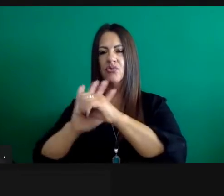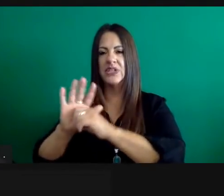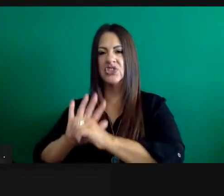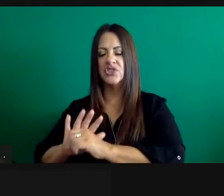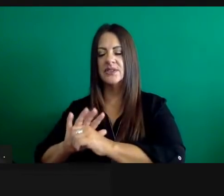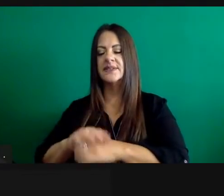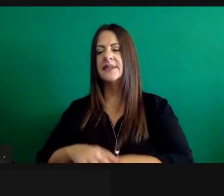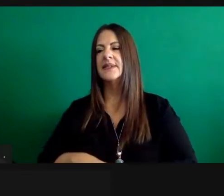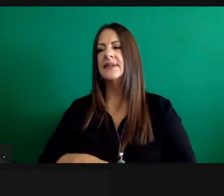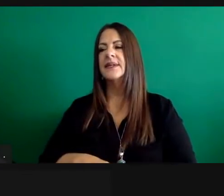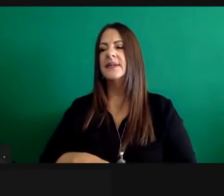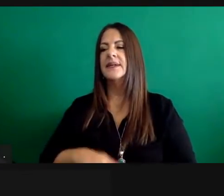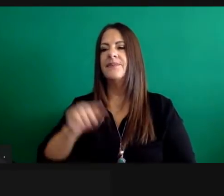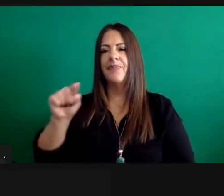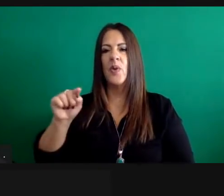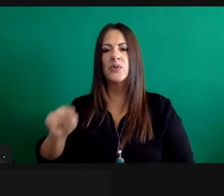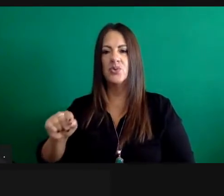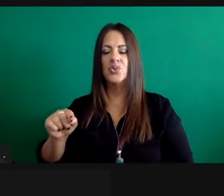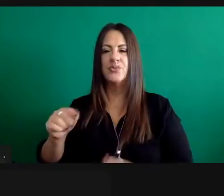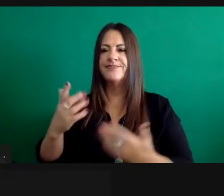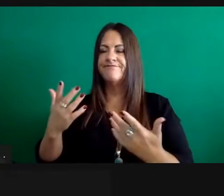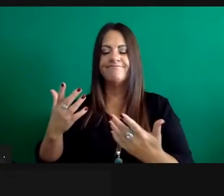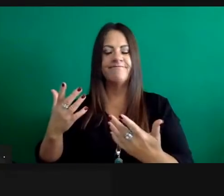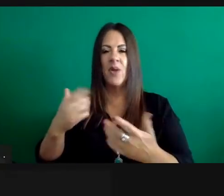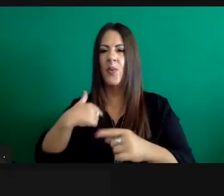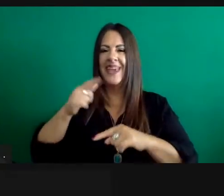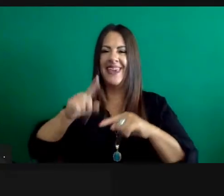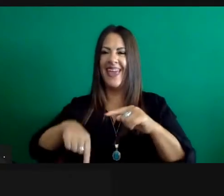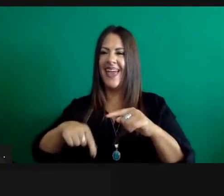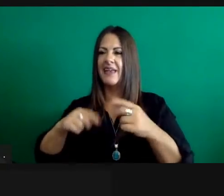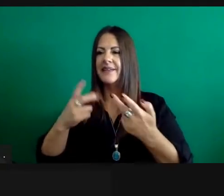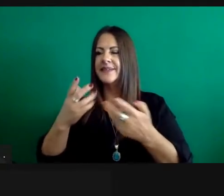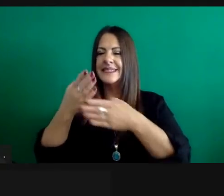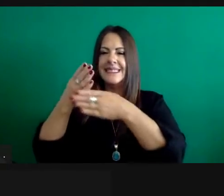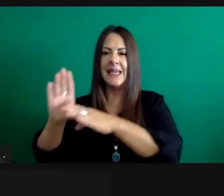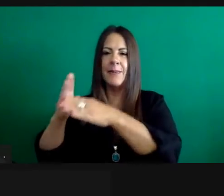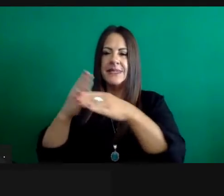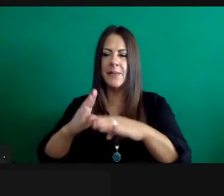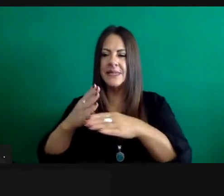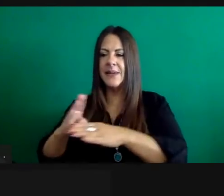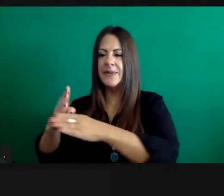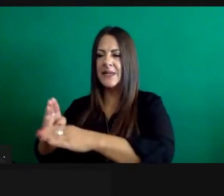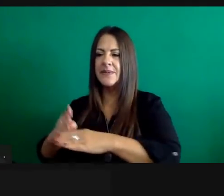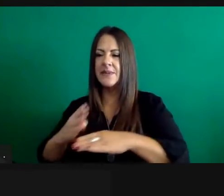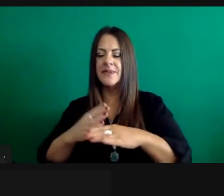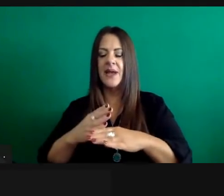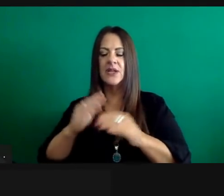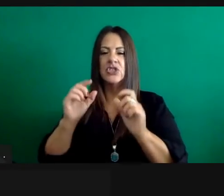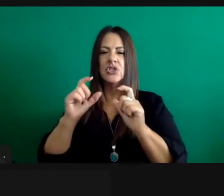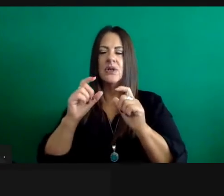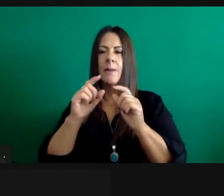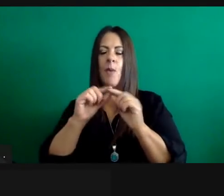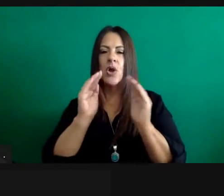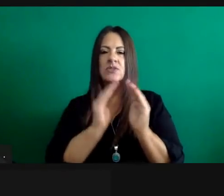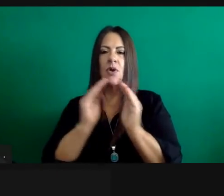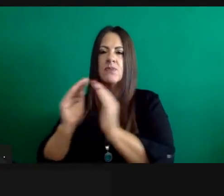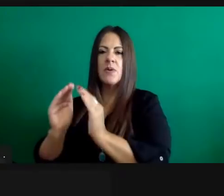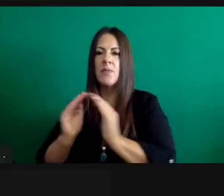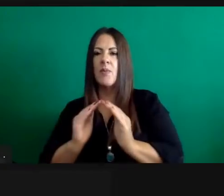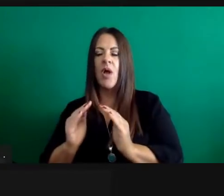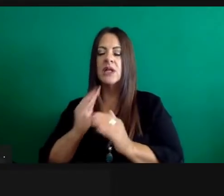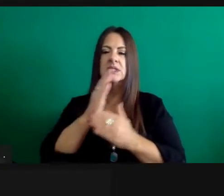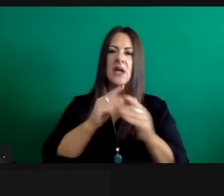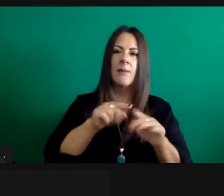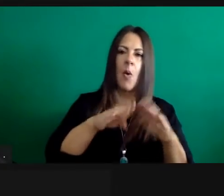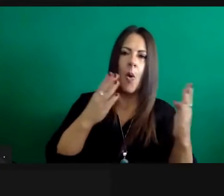we delineated different boundaries for the regions in Southern California, I believe that we would still see